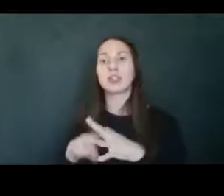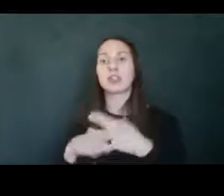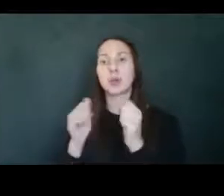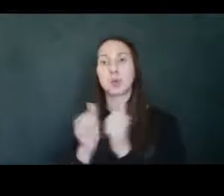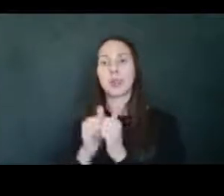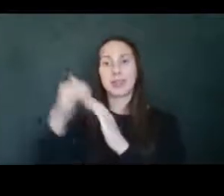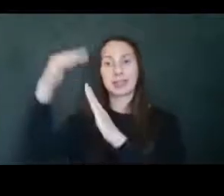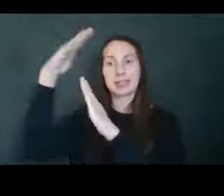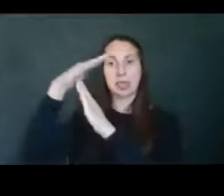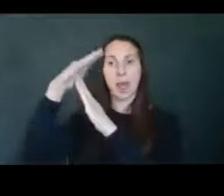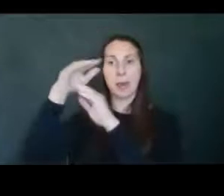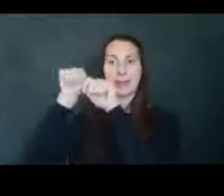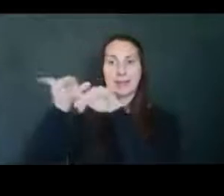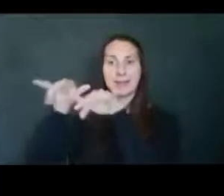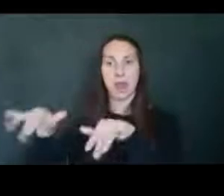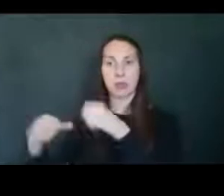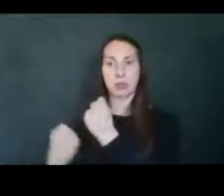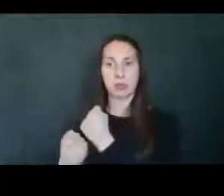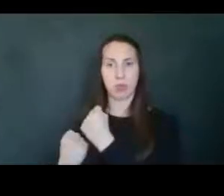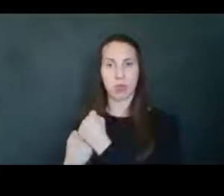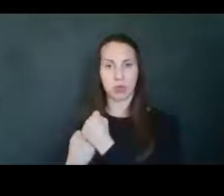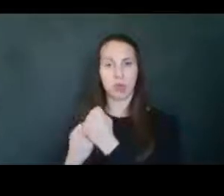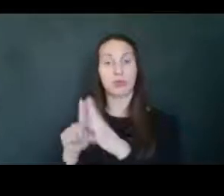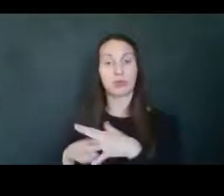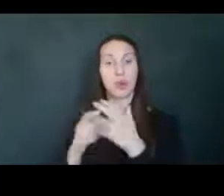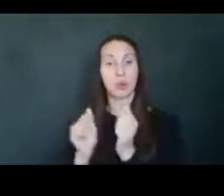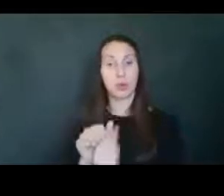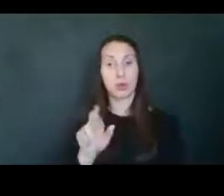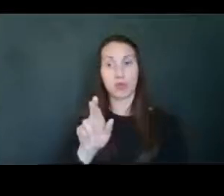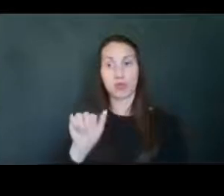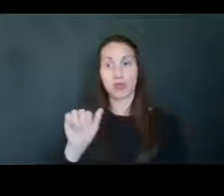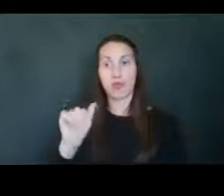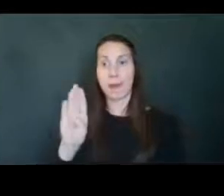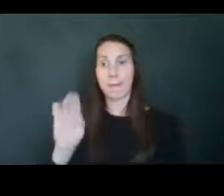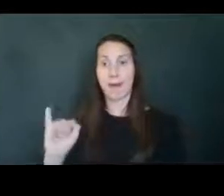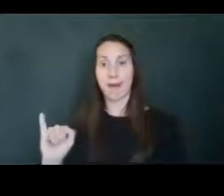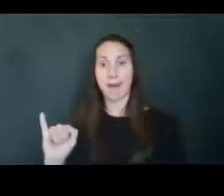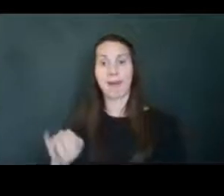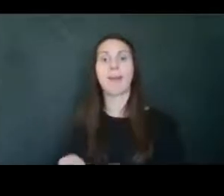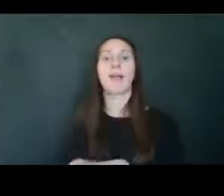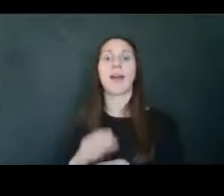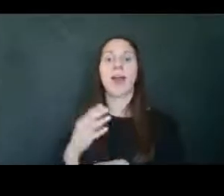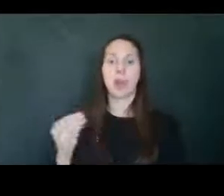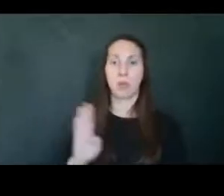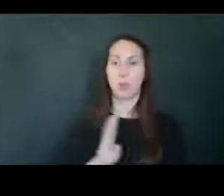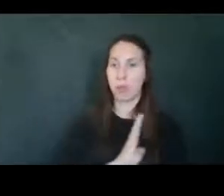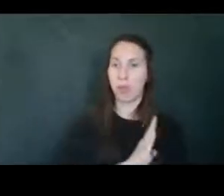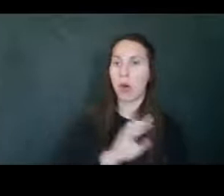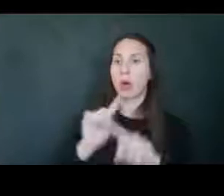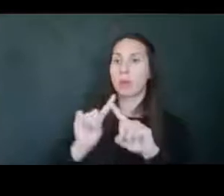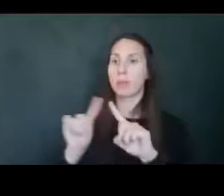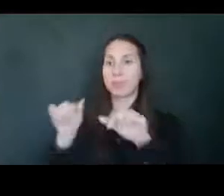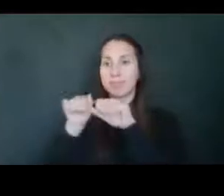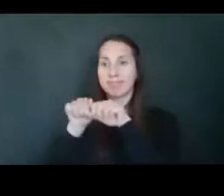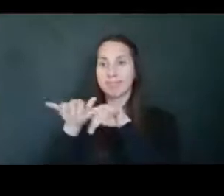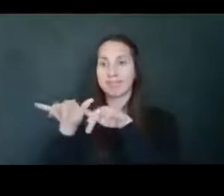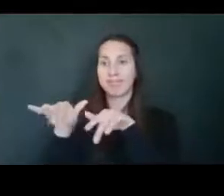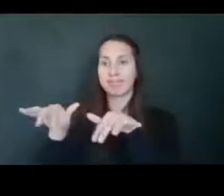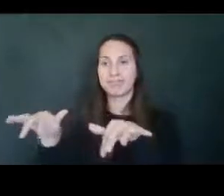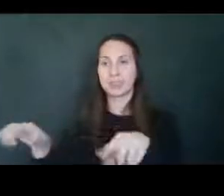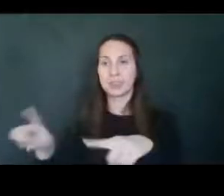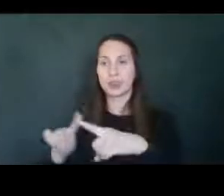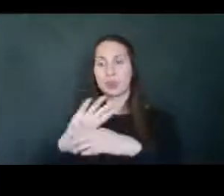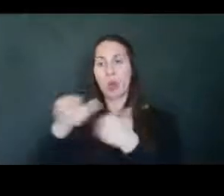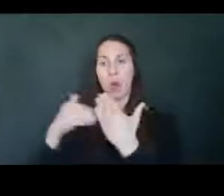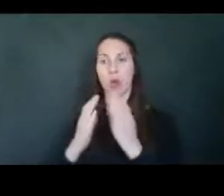rabbis and the board, and growing to all interested parties and consumers and their families. Without